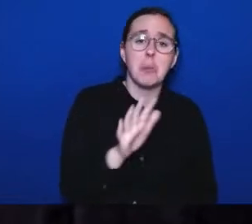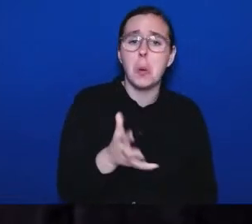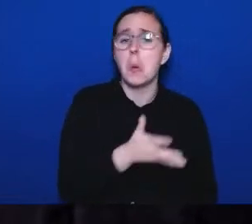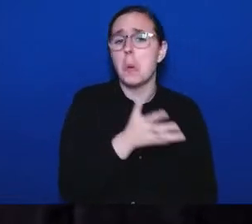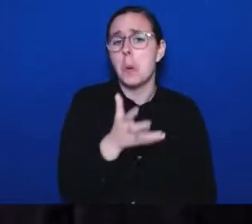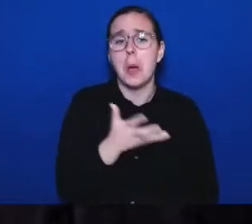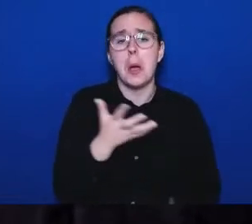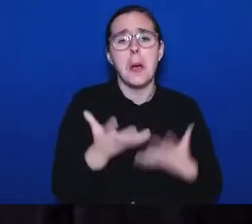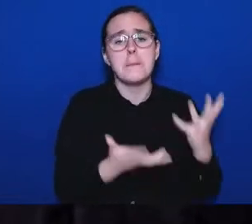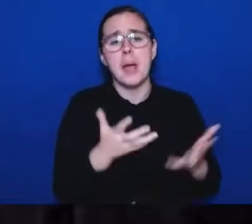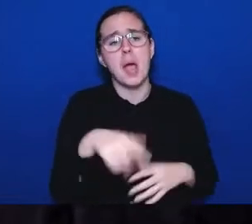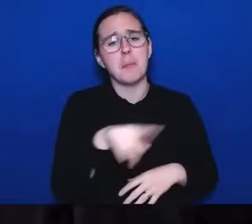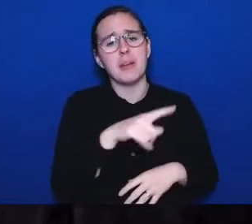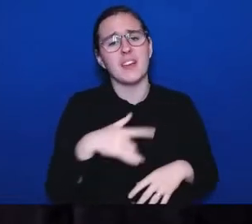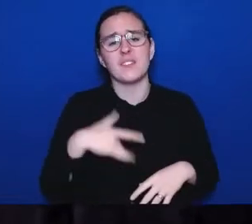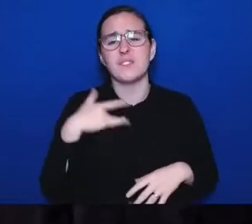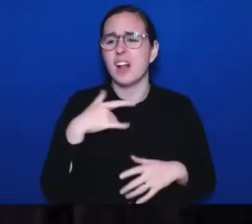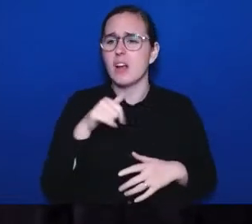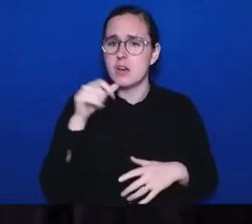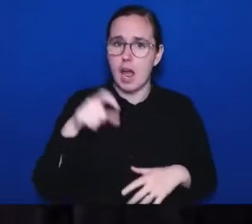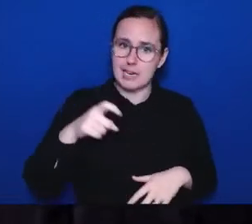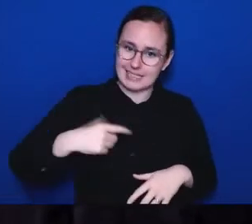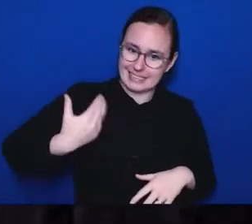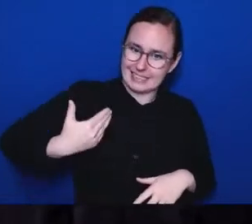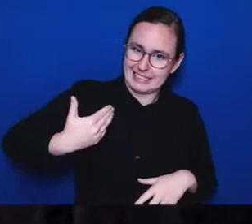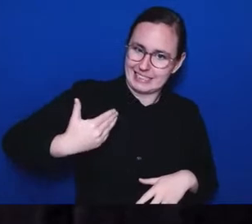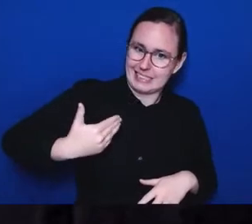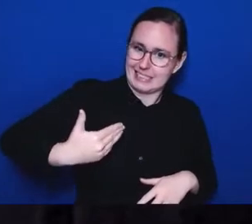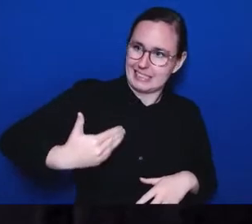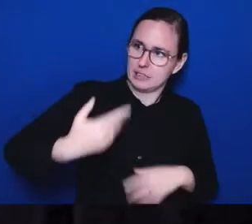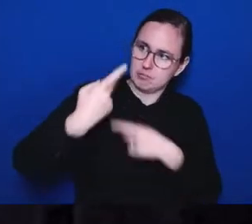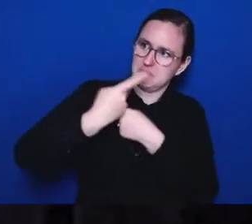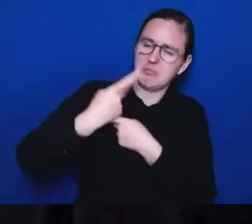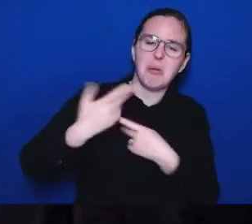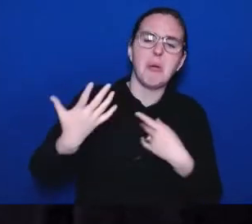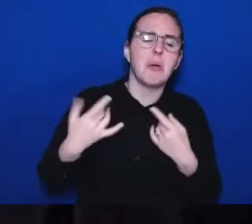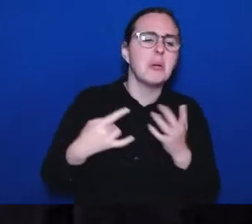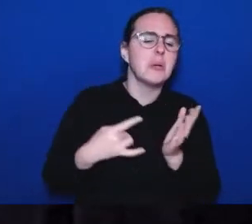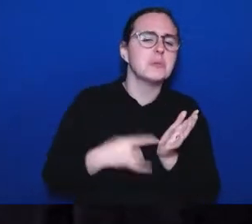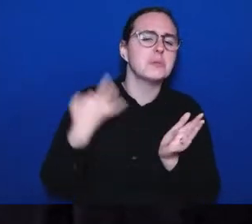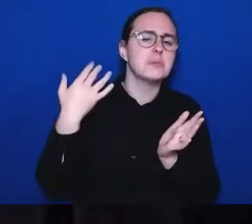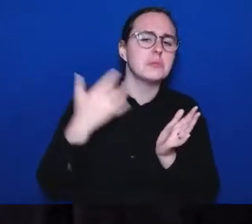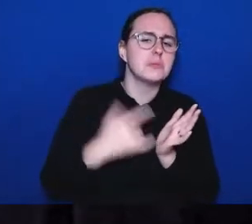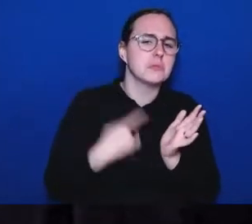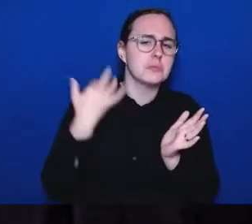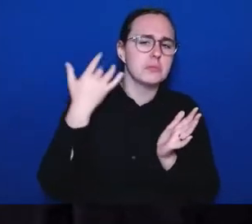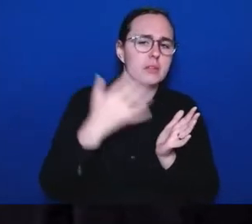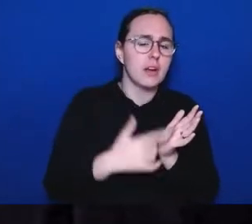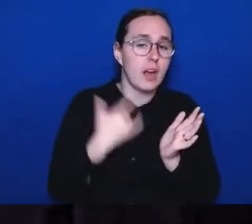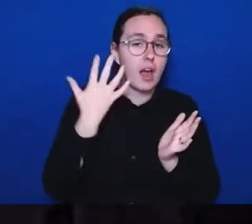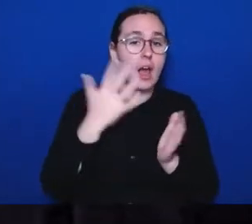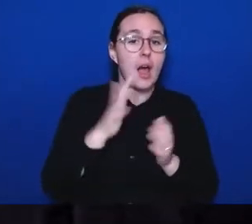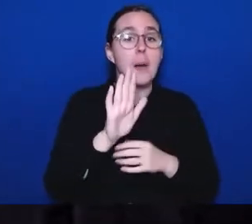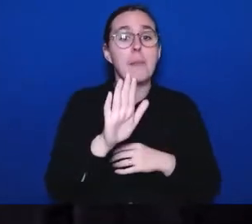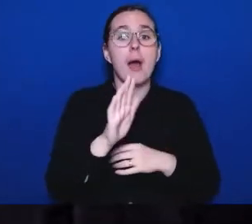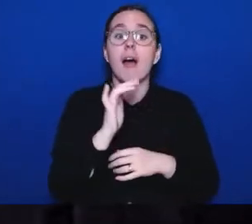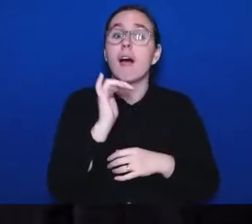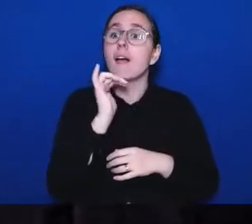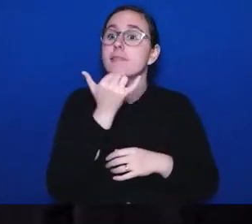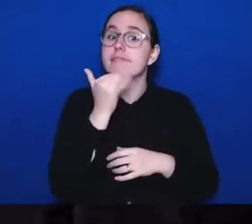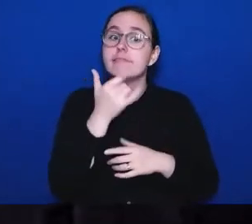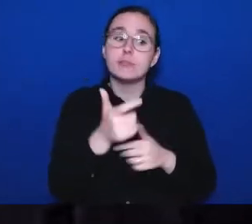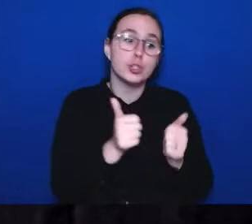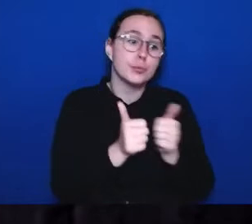something and injure our leg, suddenly need care and need rehabilitation care over a period of time. And so those communities will need to strengthen